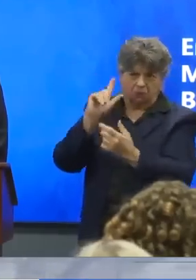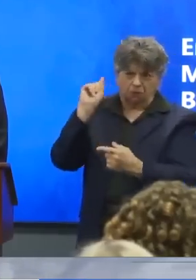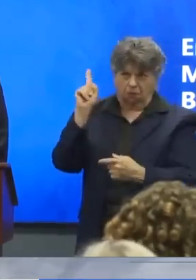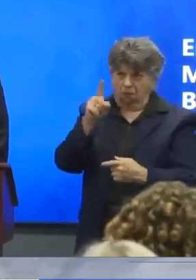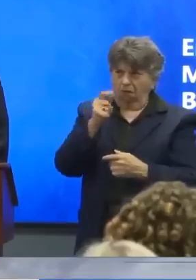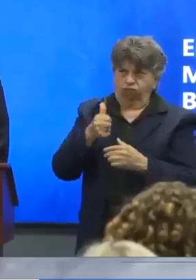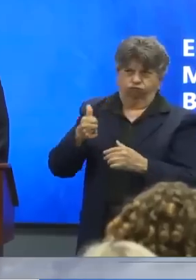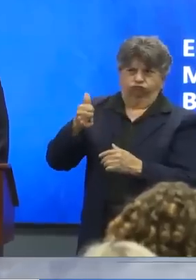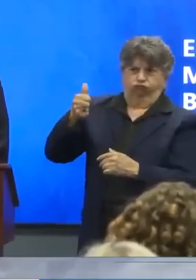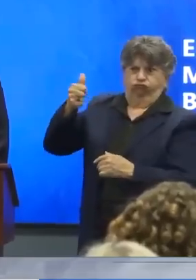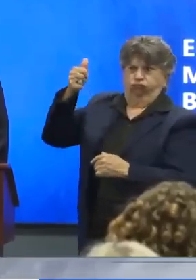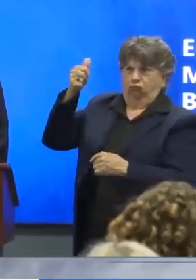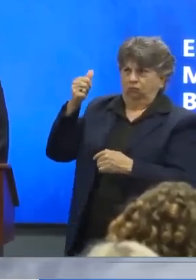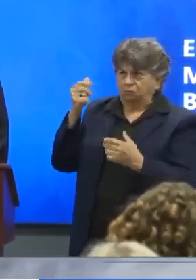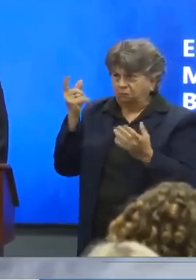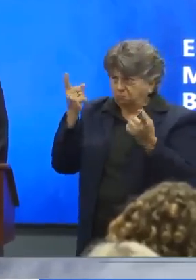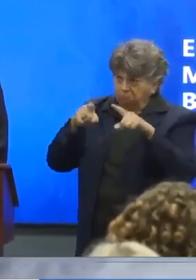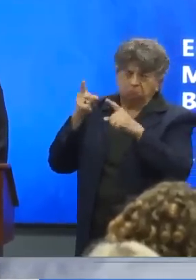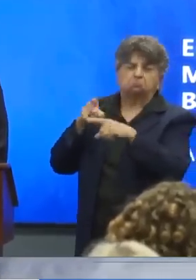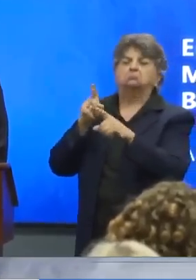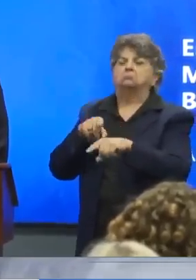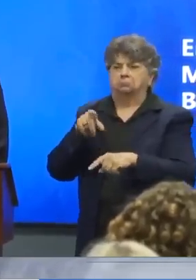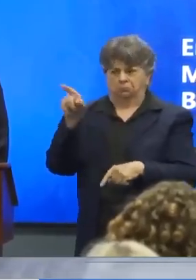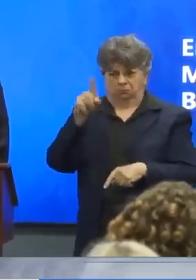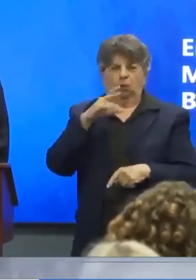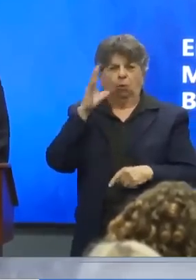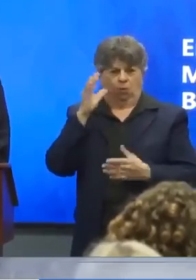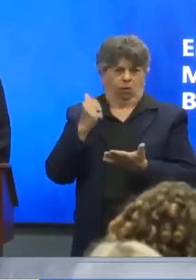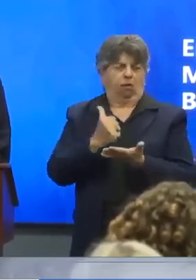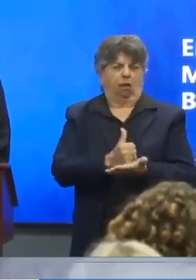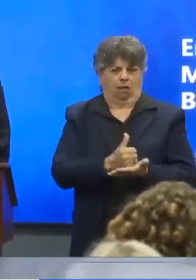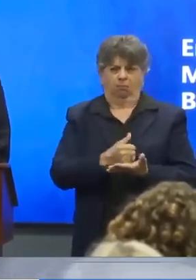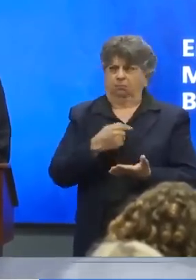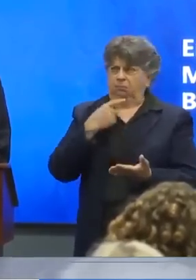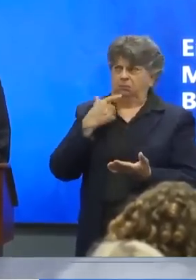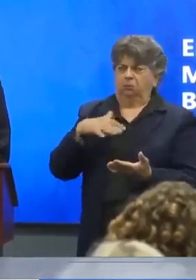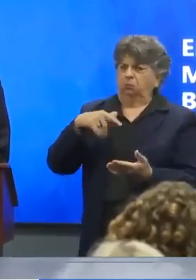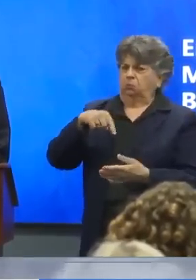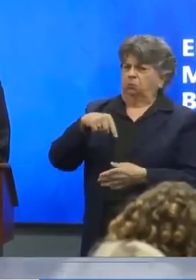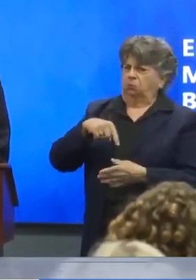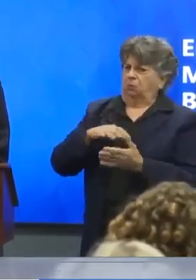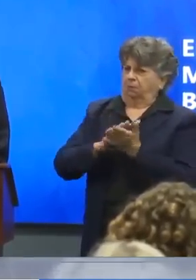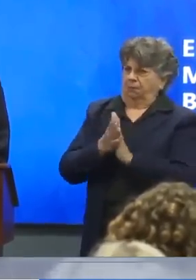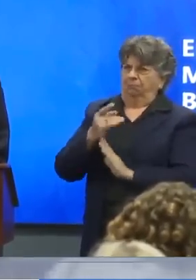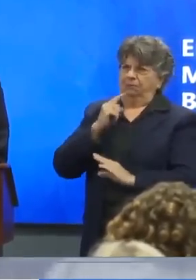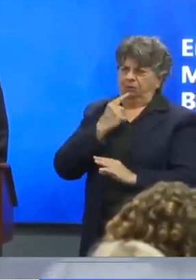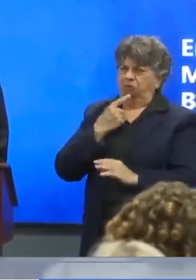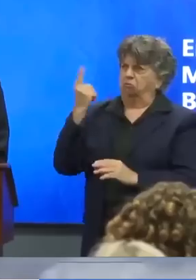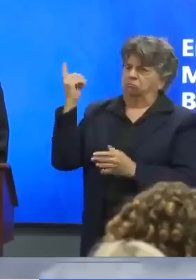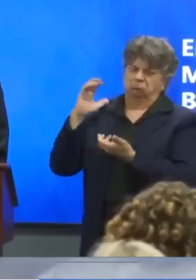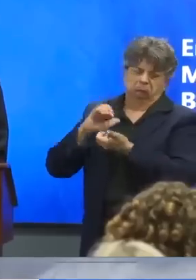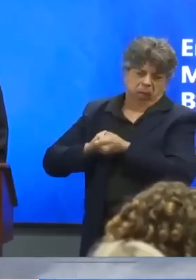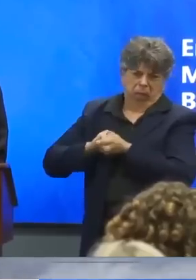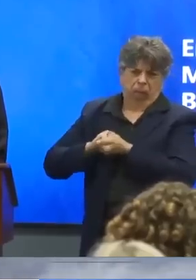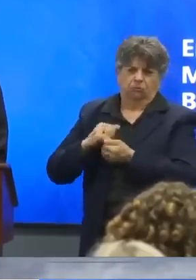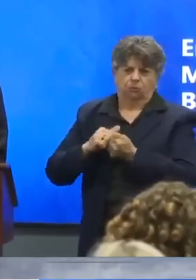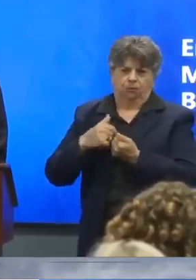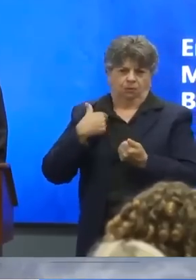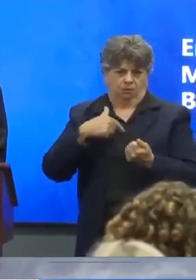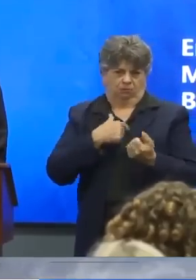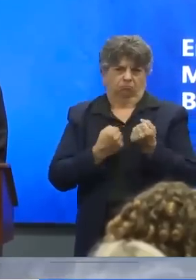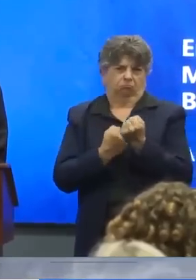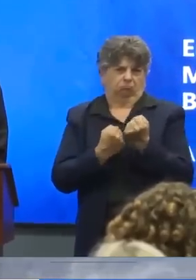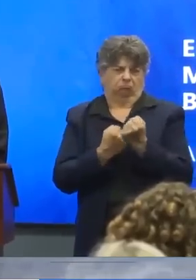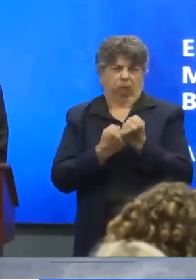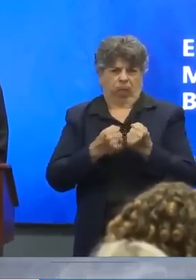significance of this event, and everybody is willing to work together to achieve the best possible outcome for the residents of Florida. Now, as of